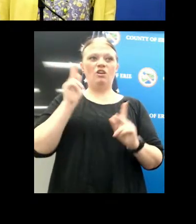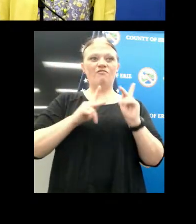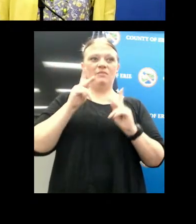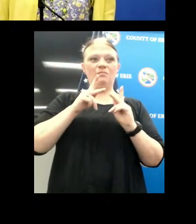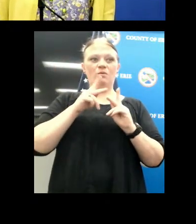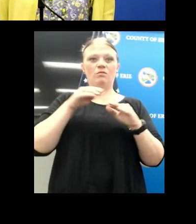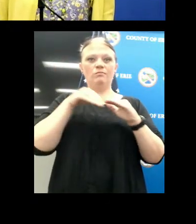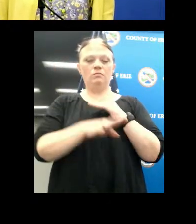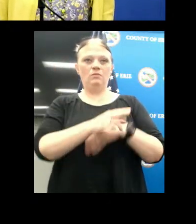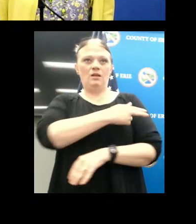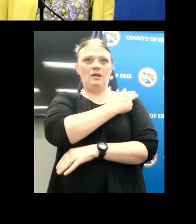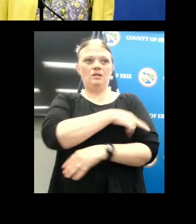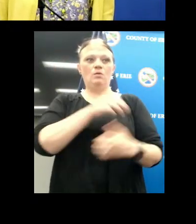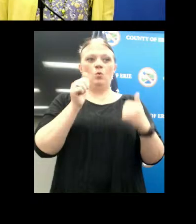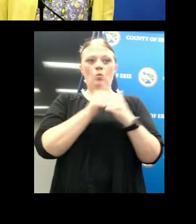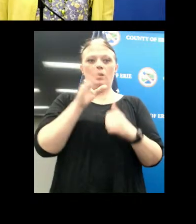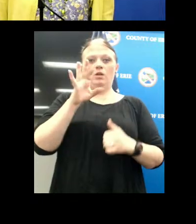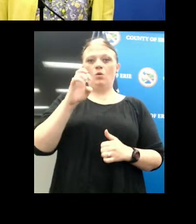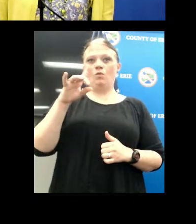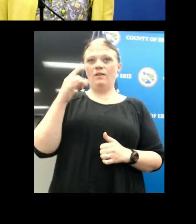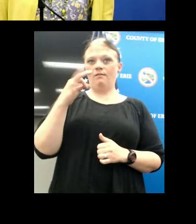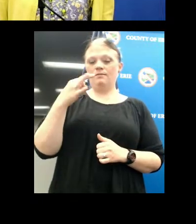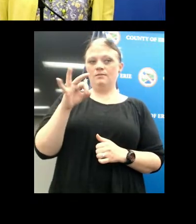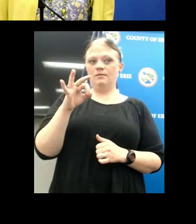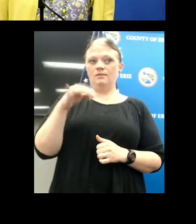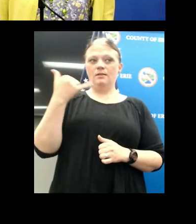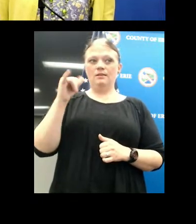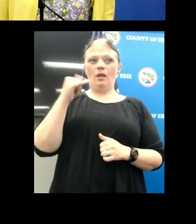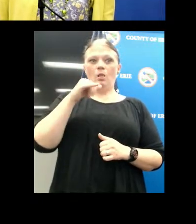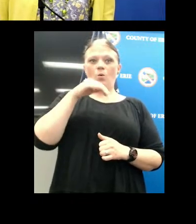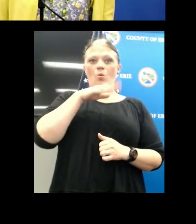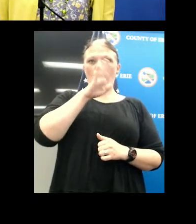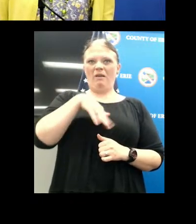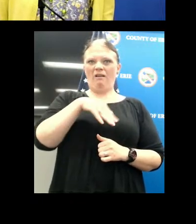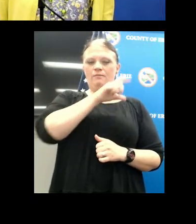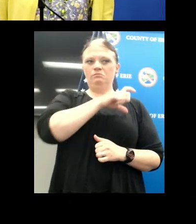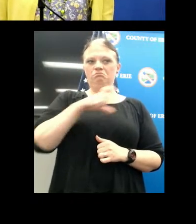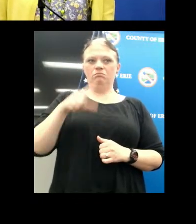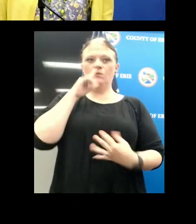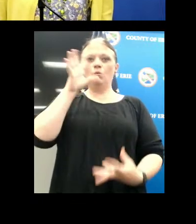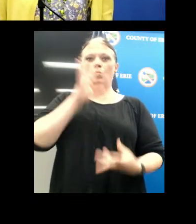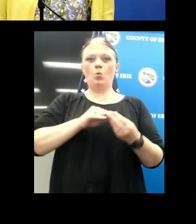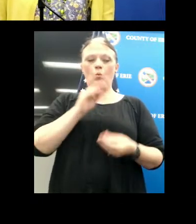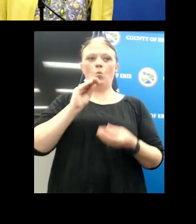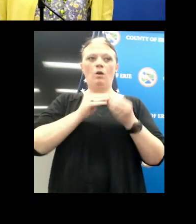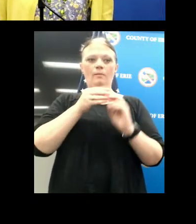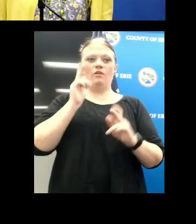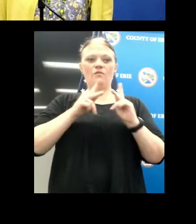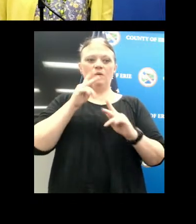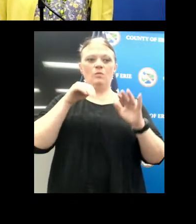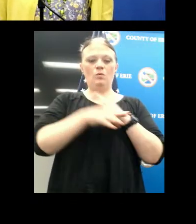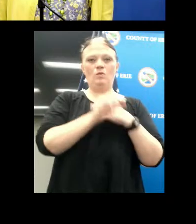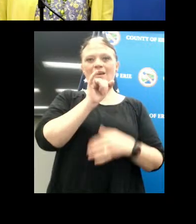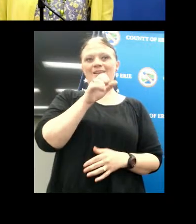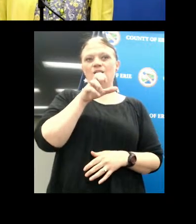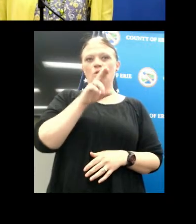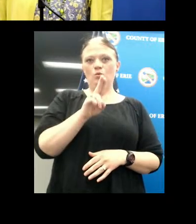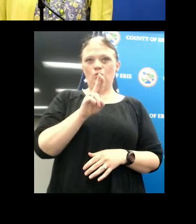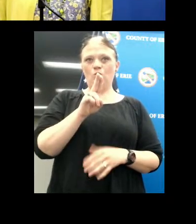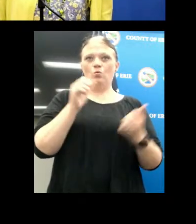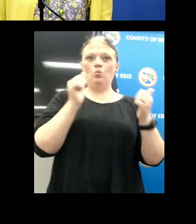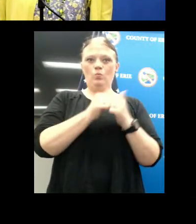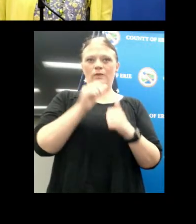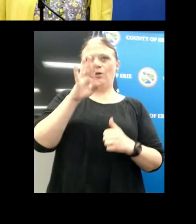people admitted to the hospital with COVID-19, and the yellow bars are the total number of people admitted to the ICU